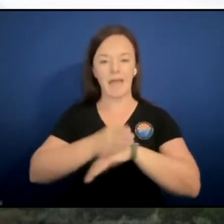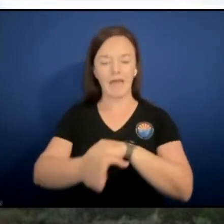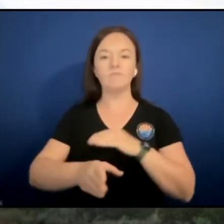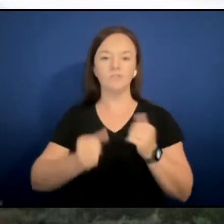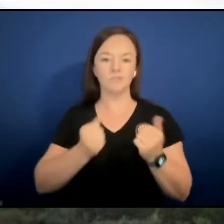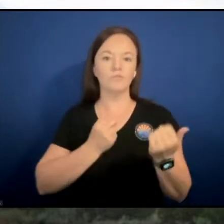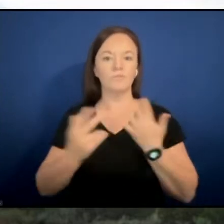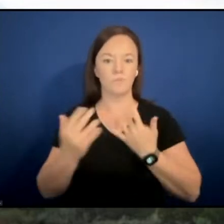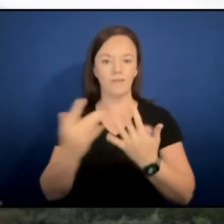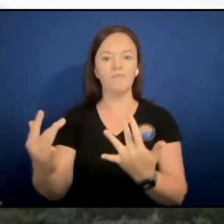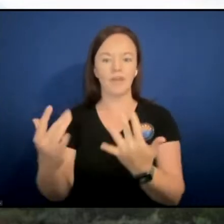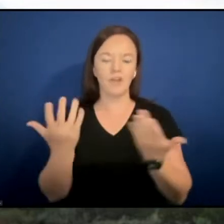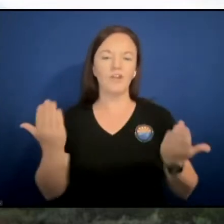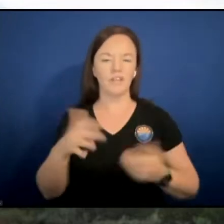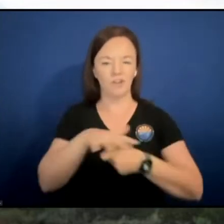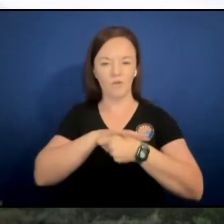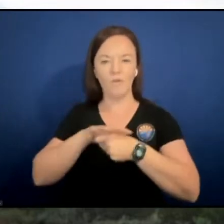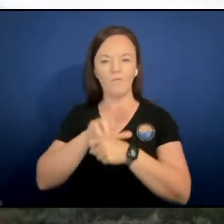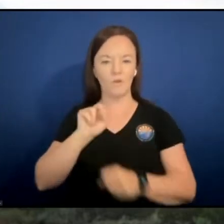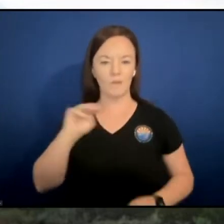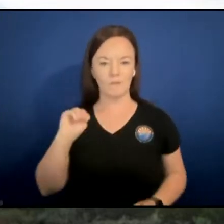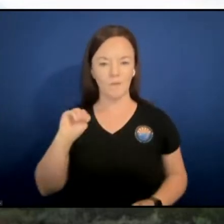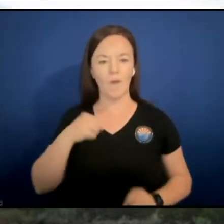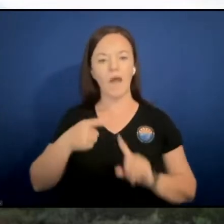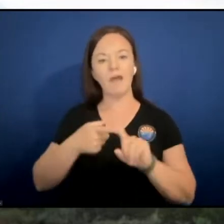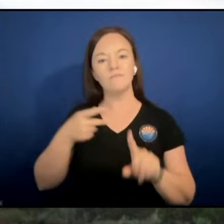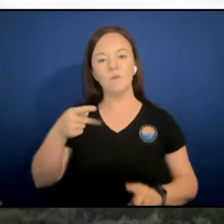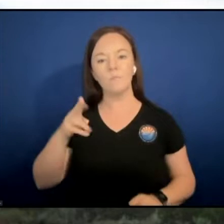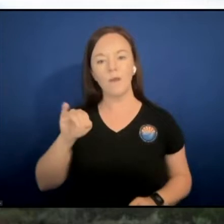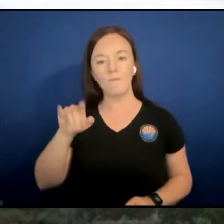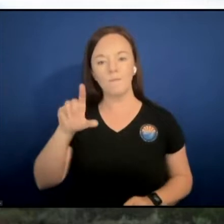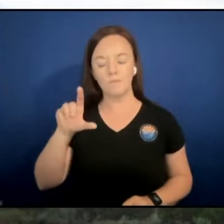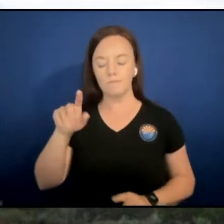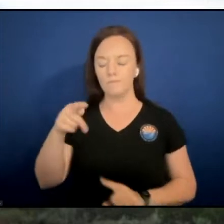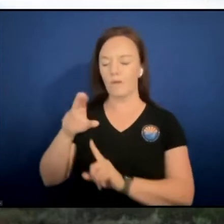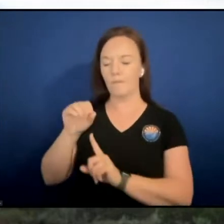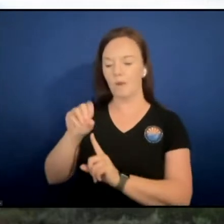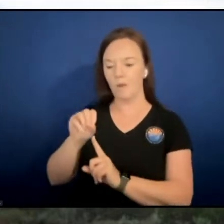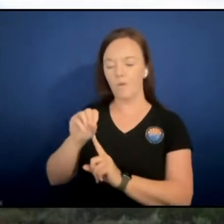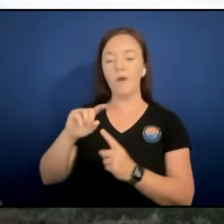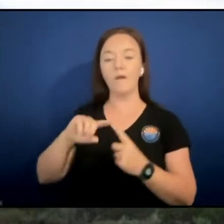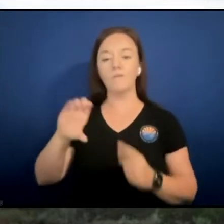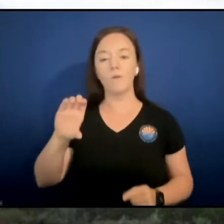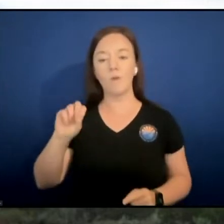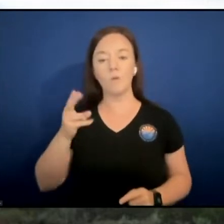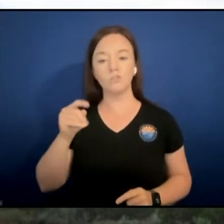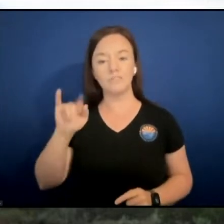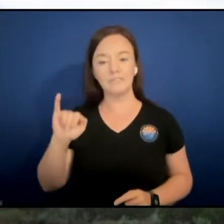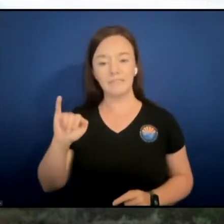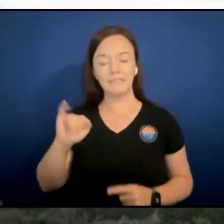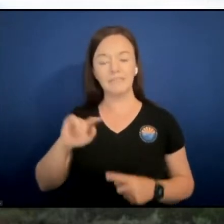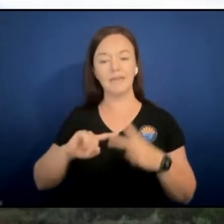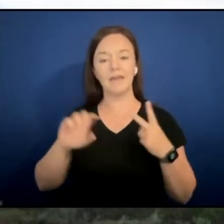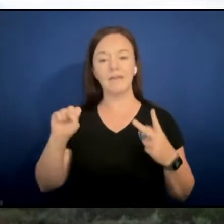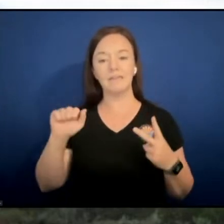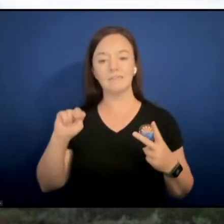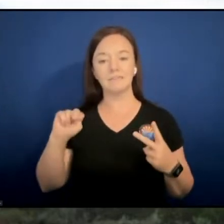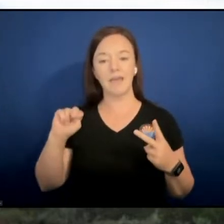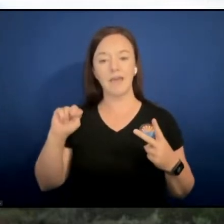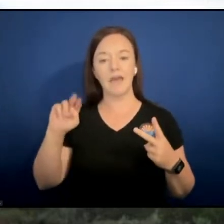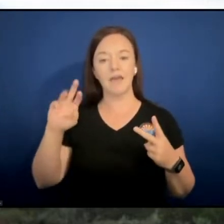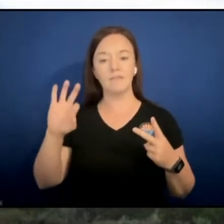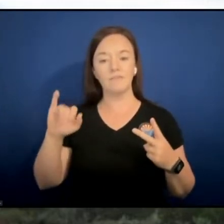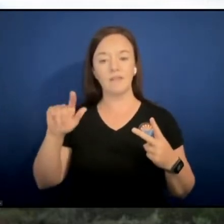New Mexico. I'm from the pueblos of Cochiti and San Felipe along the Middle Rio Grande. And